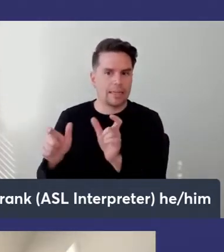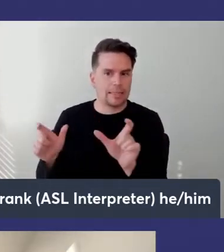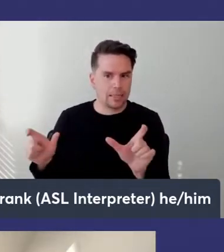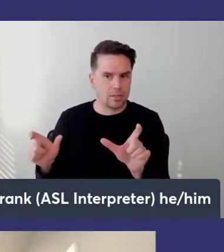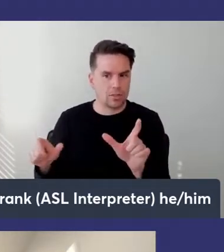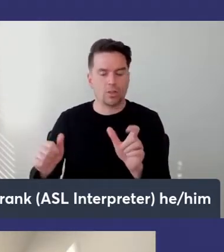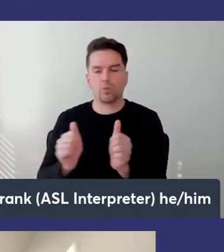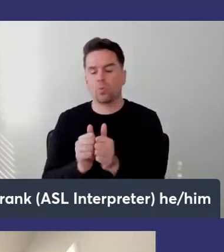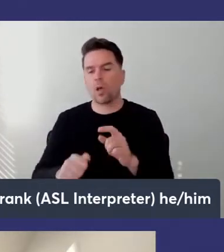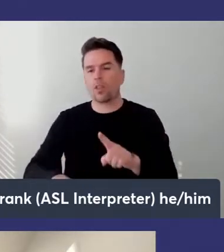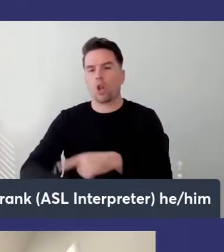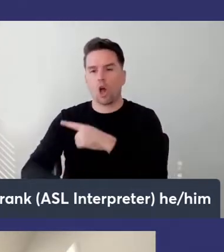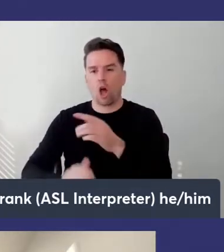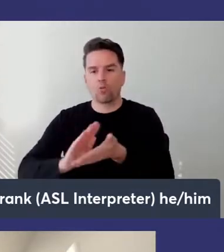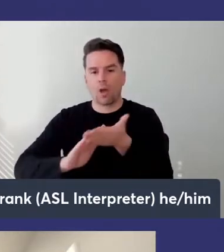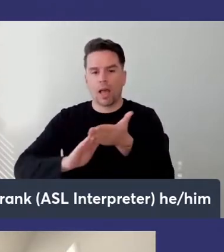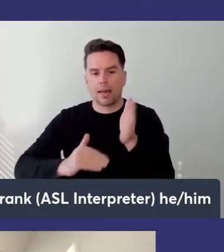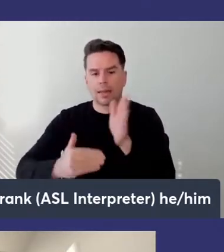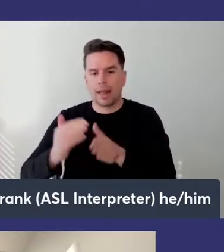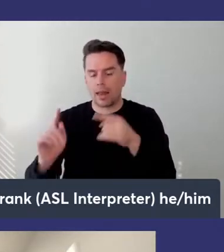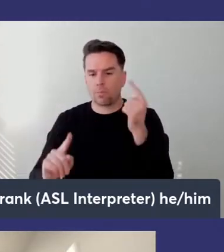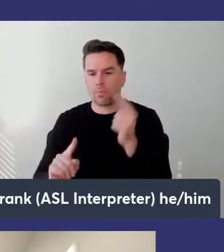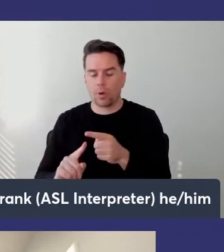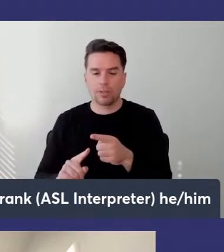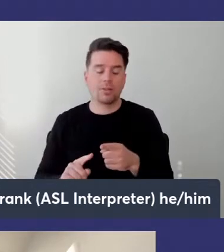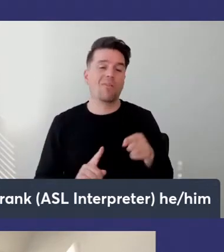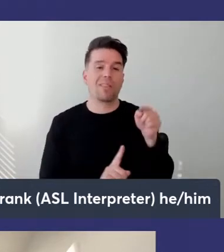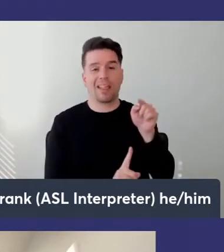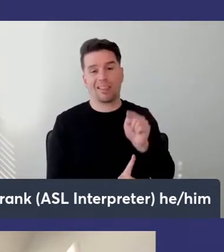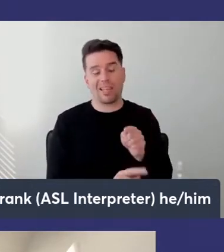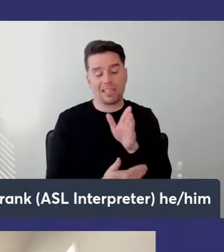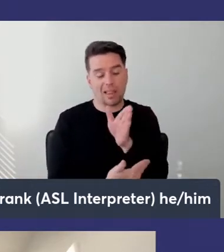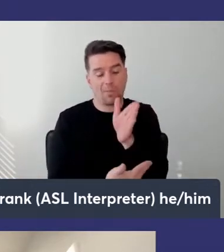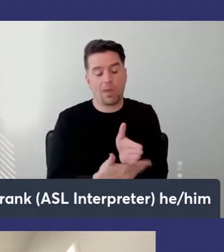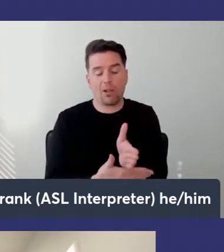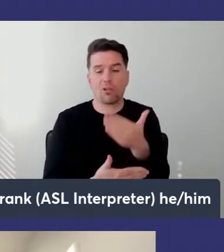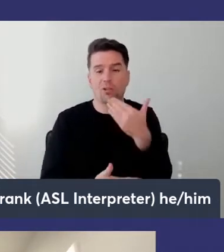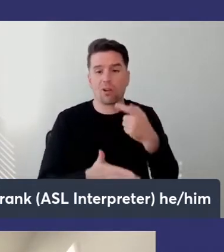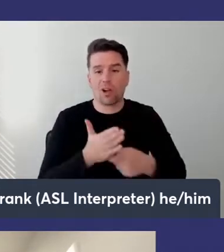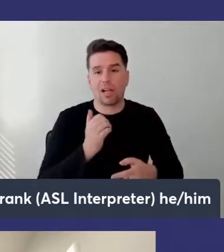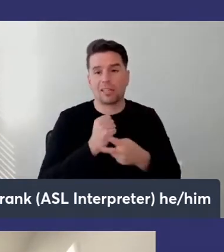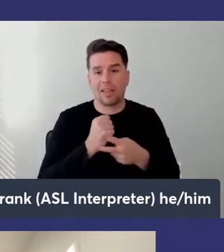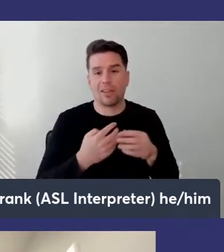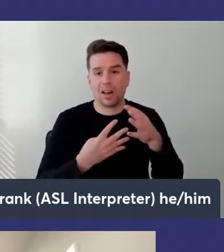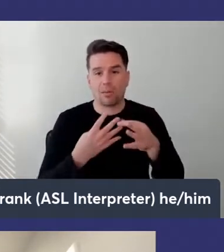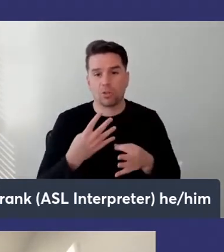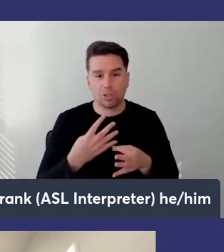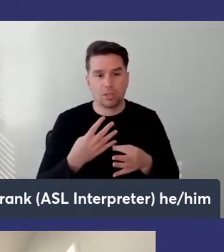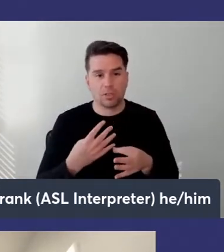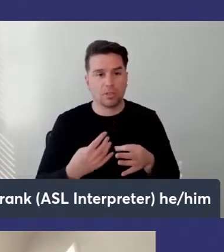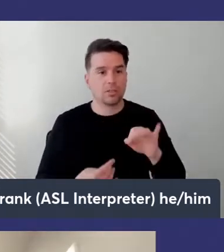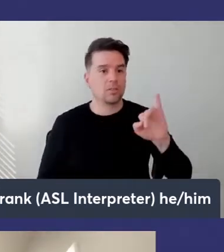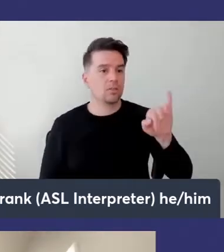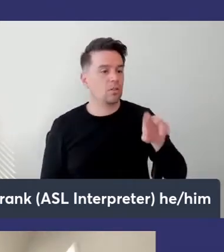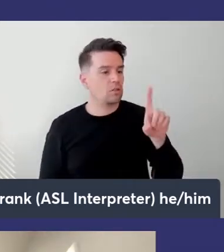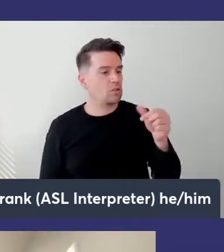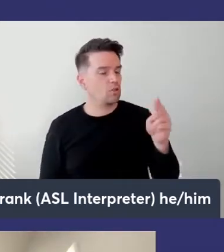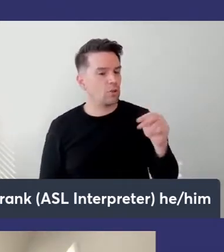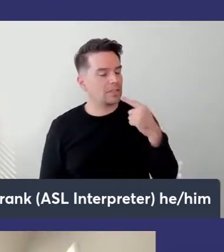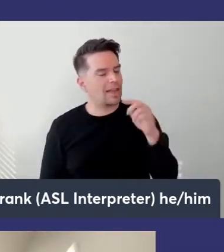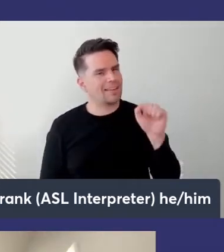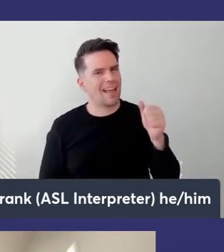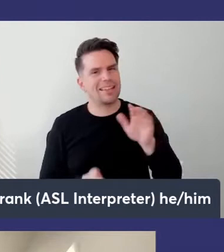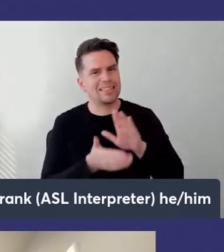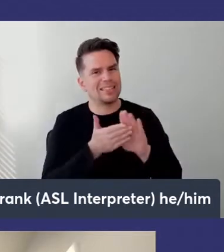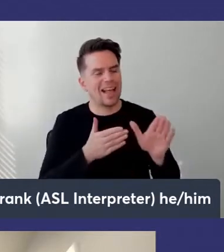endpoints. So a good cost saving option with that for those customers. Yeah, it's nice that you can kind of maintain some of the flexibility